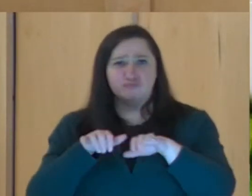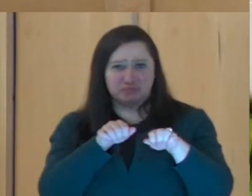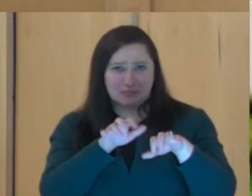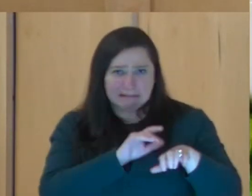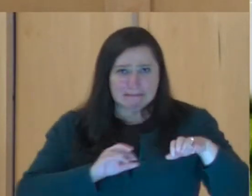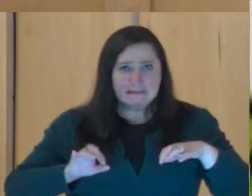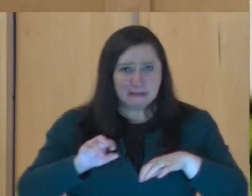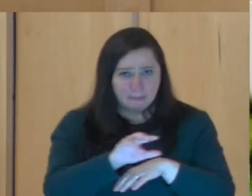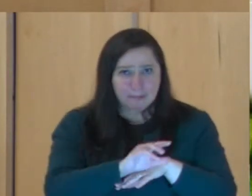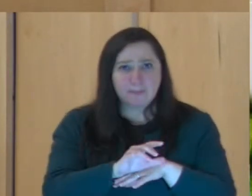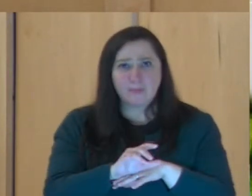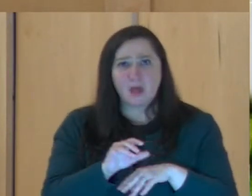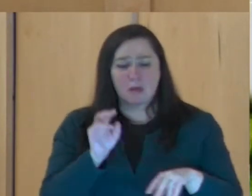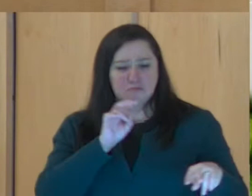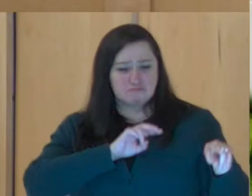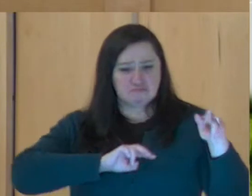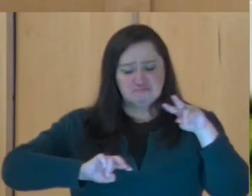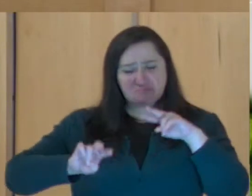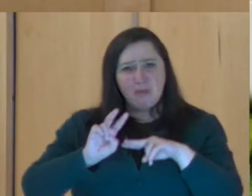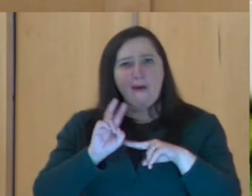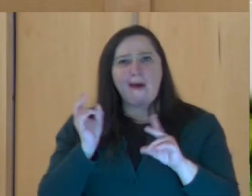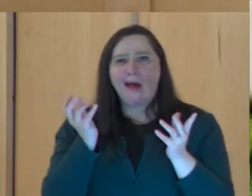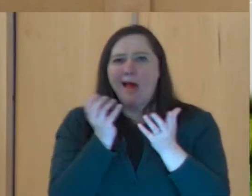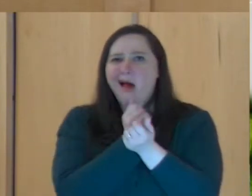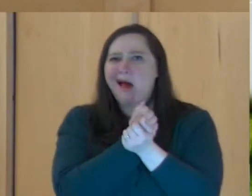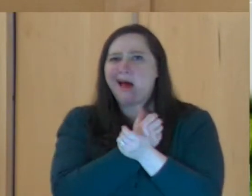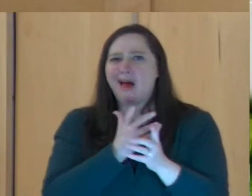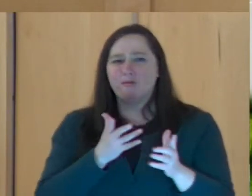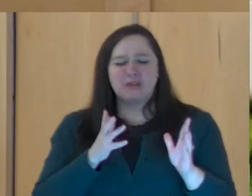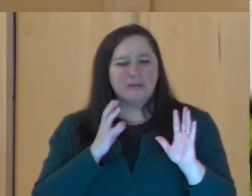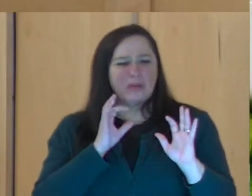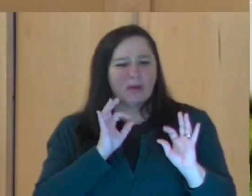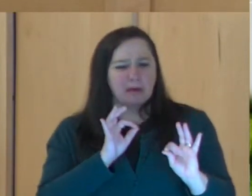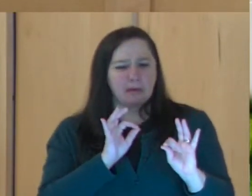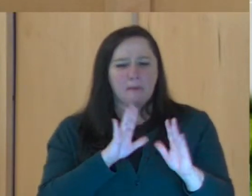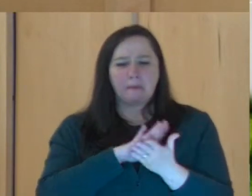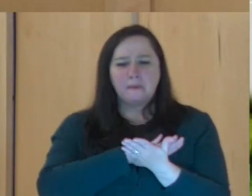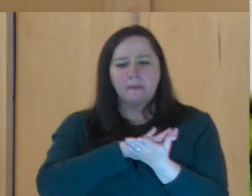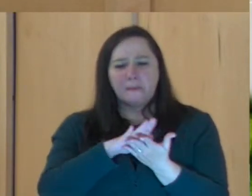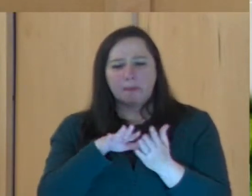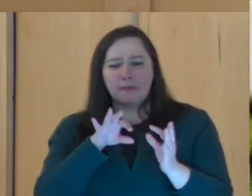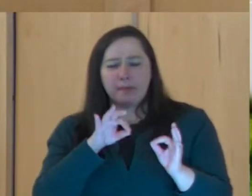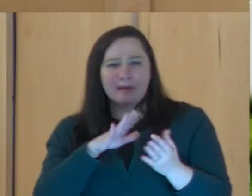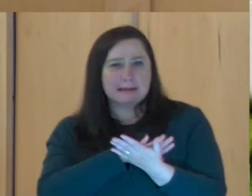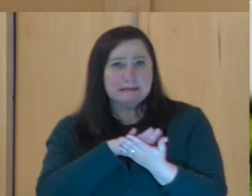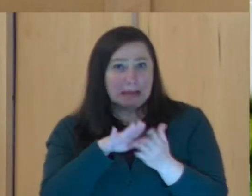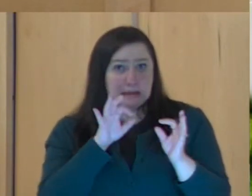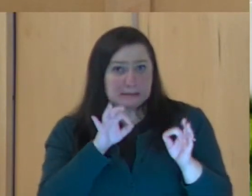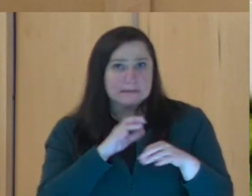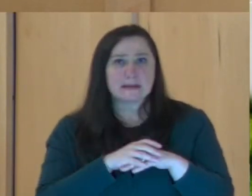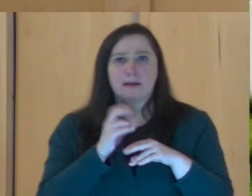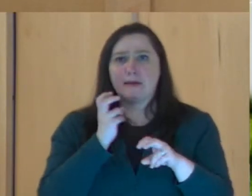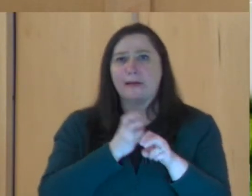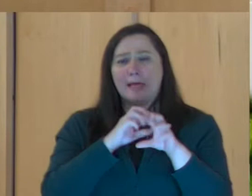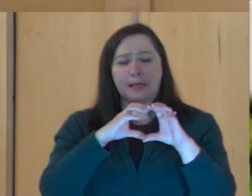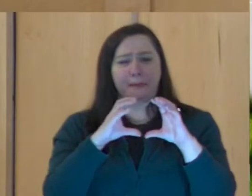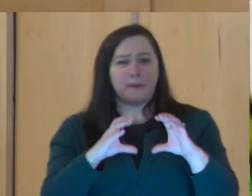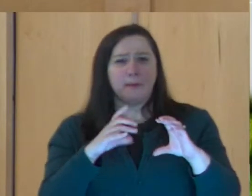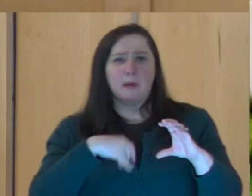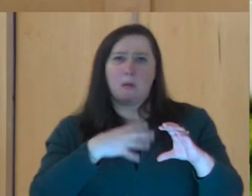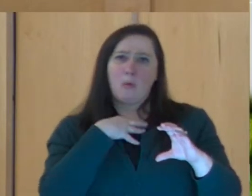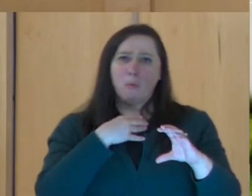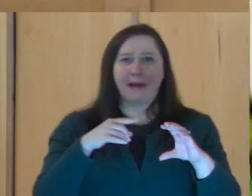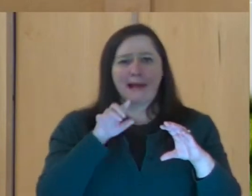On the outside, in the cemetery, everything is perfectly well kept. The stones are pure